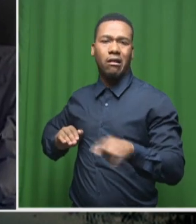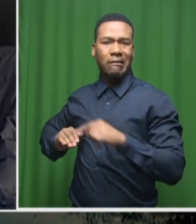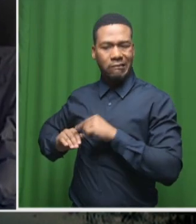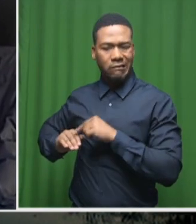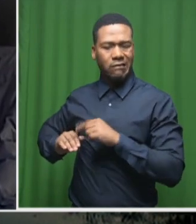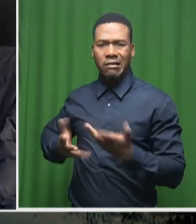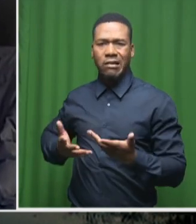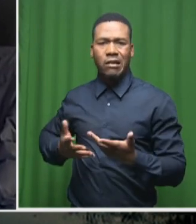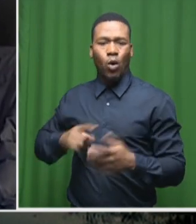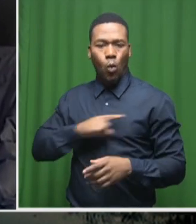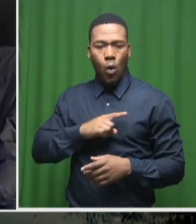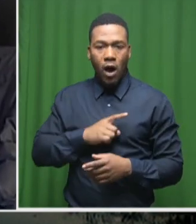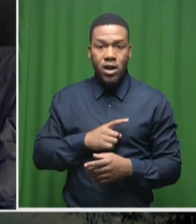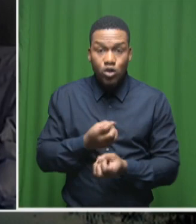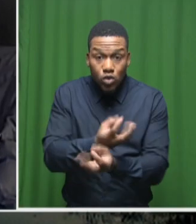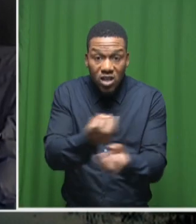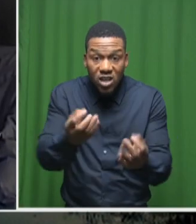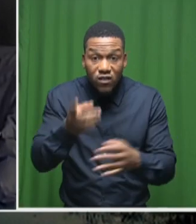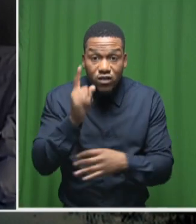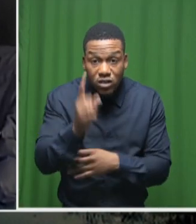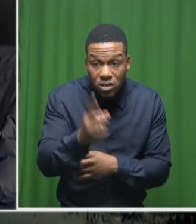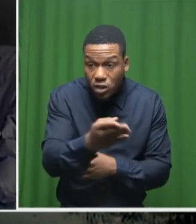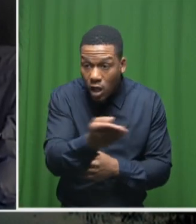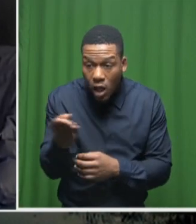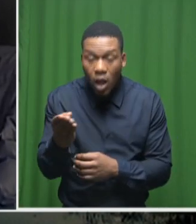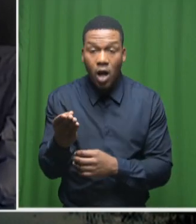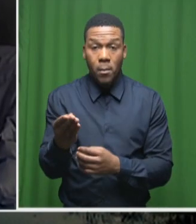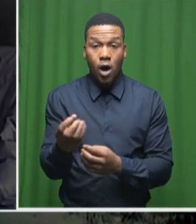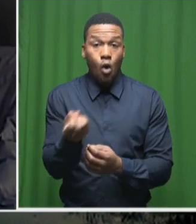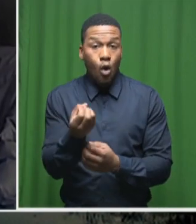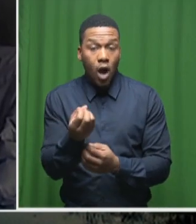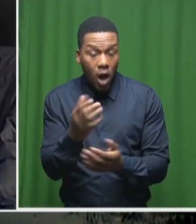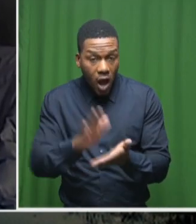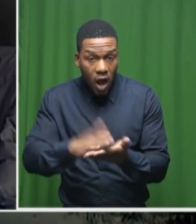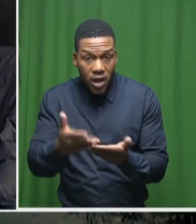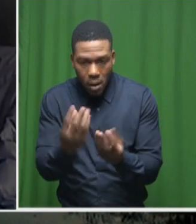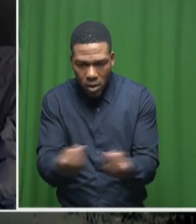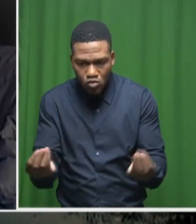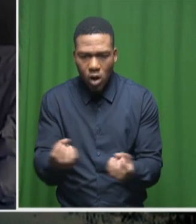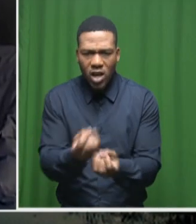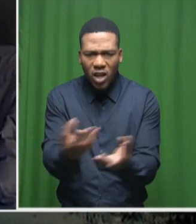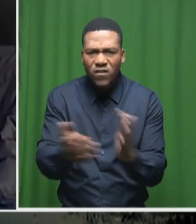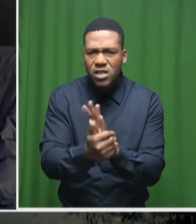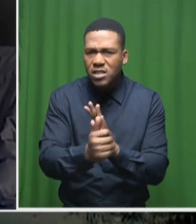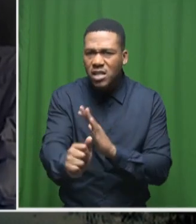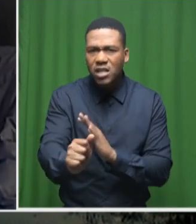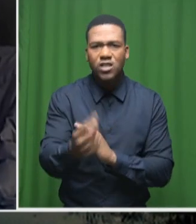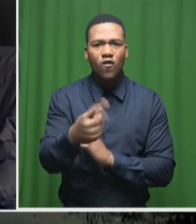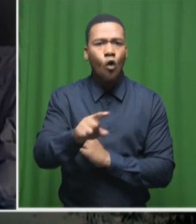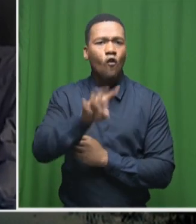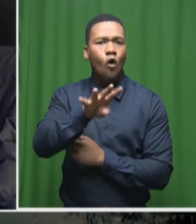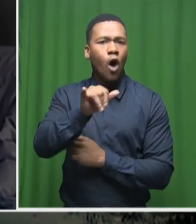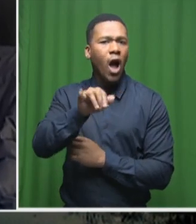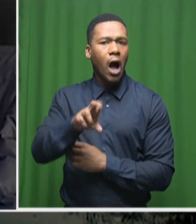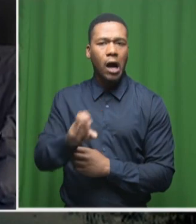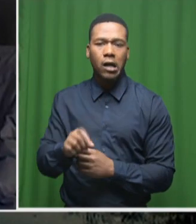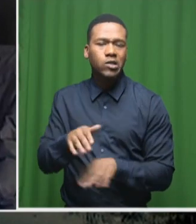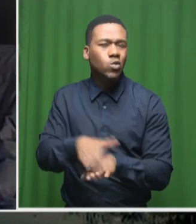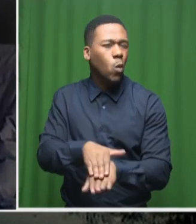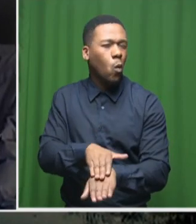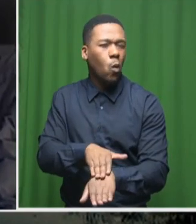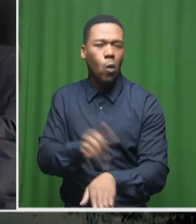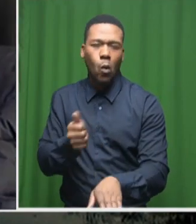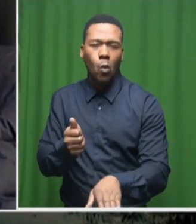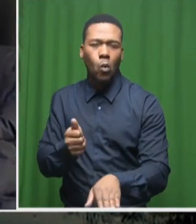equipping both educators and learners with skills for this fourth industrial revolution. And if you agree, why are we in